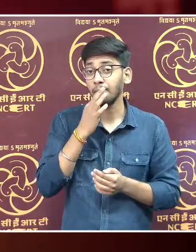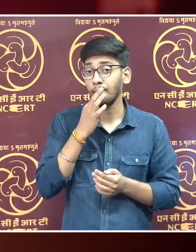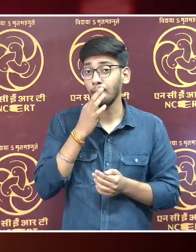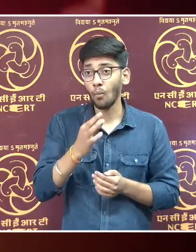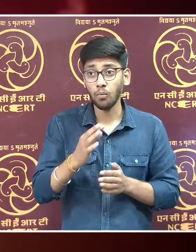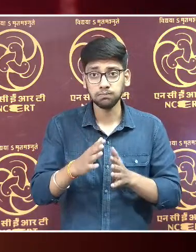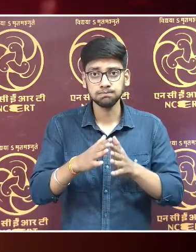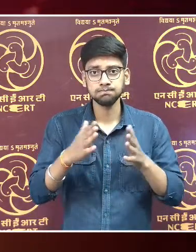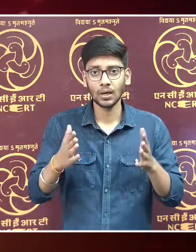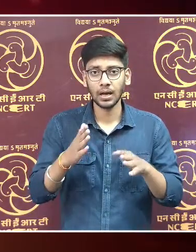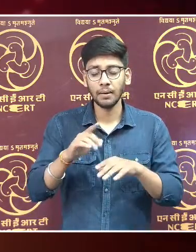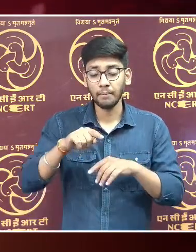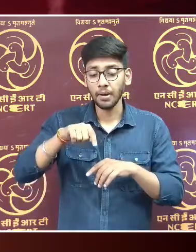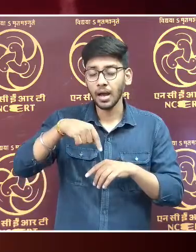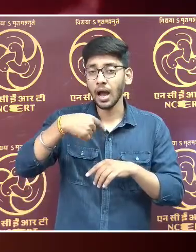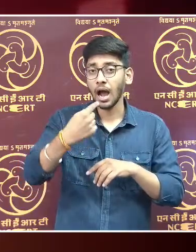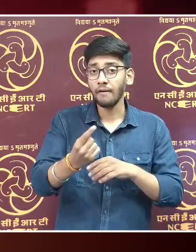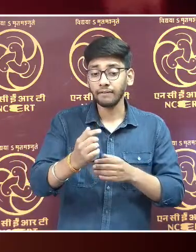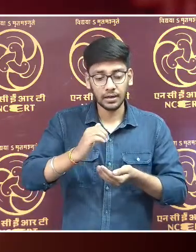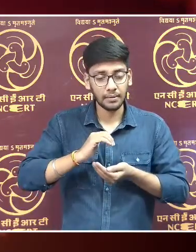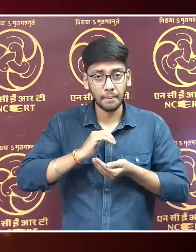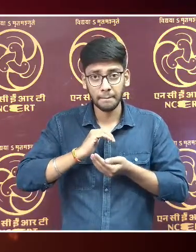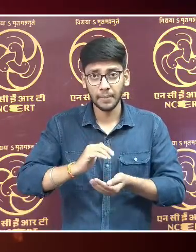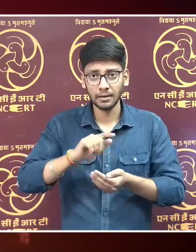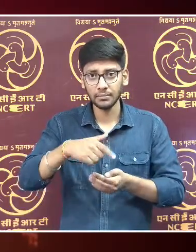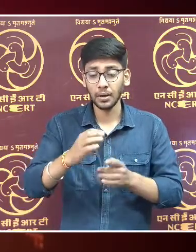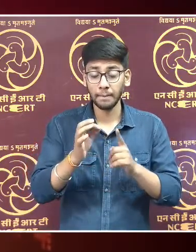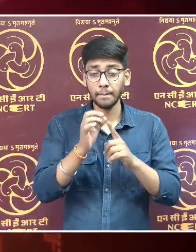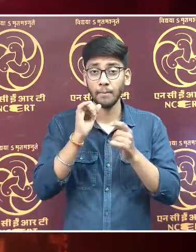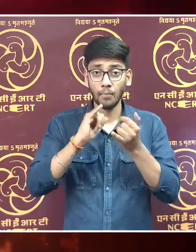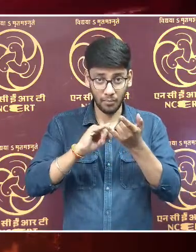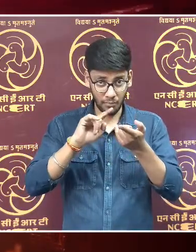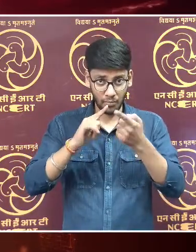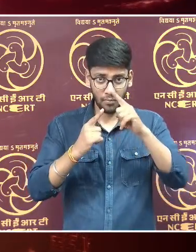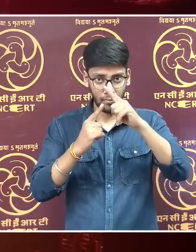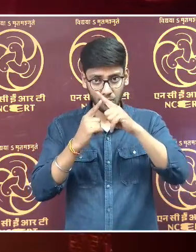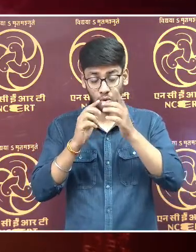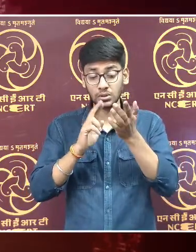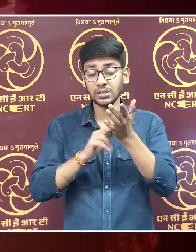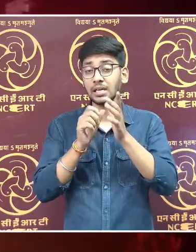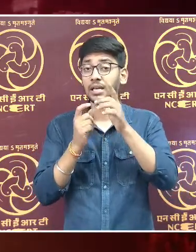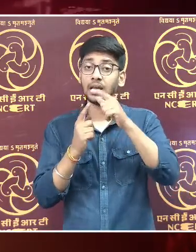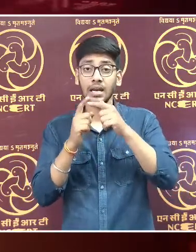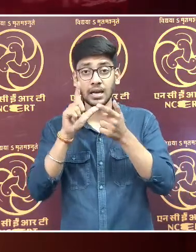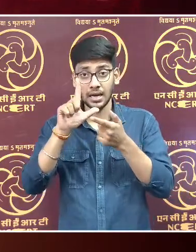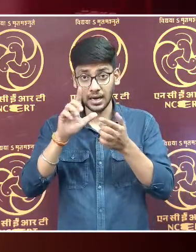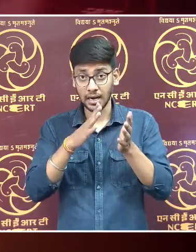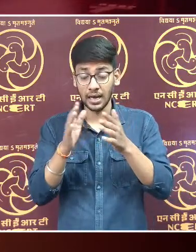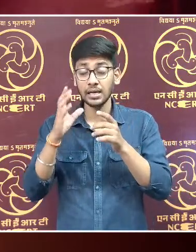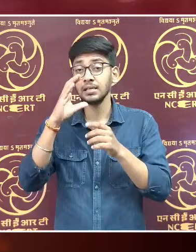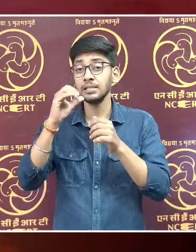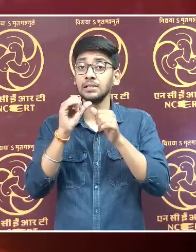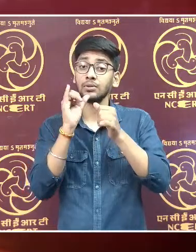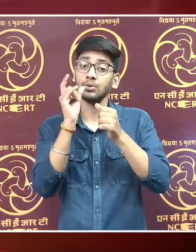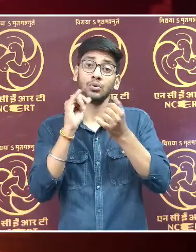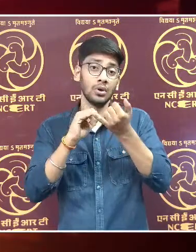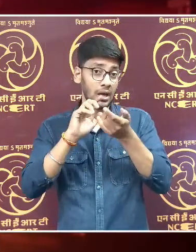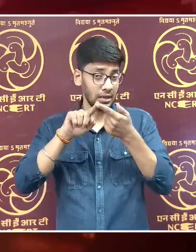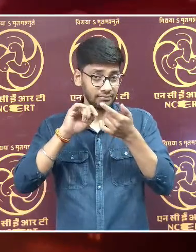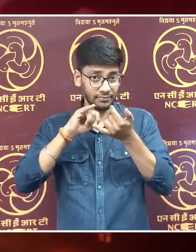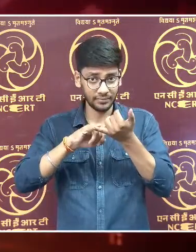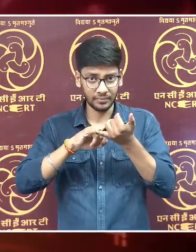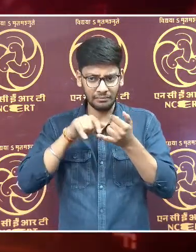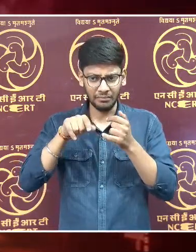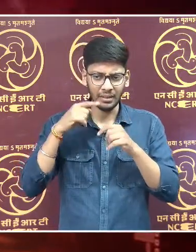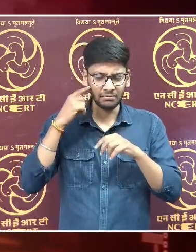is after the birth, postnatal causes, which most of us are missing out during the child that